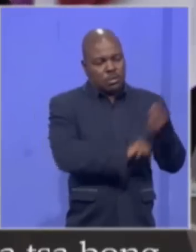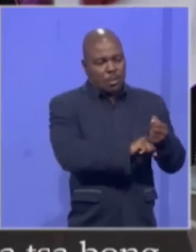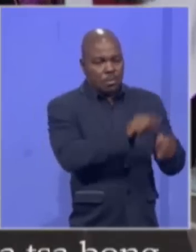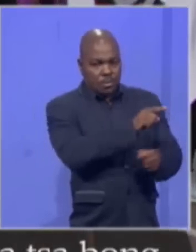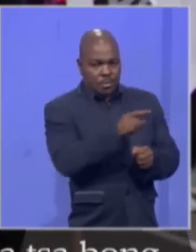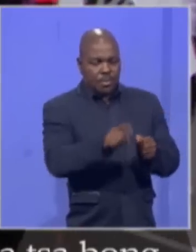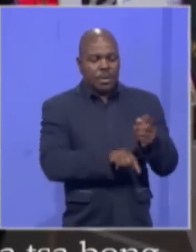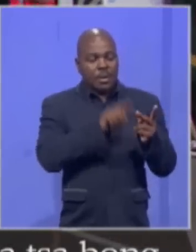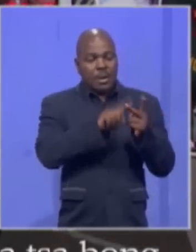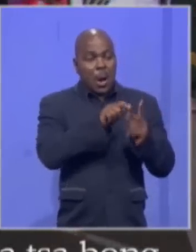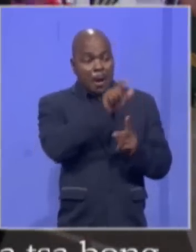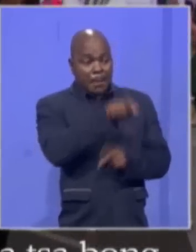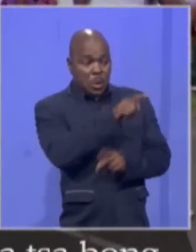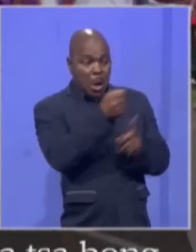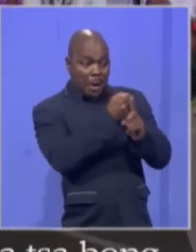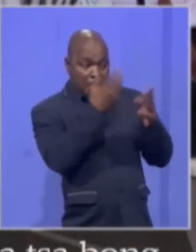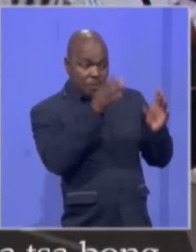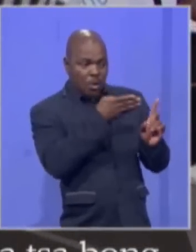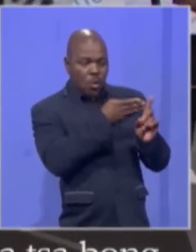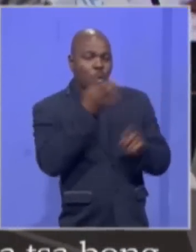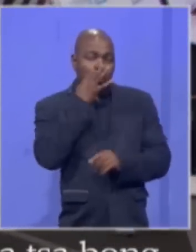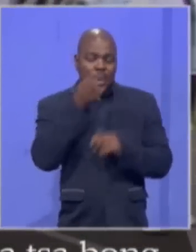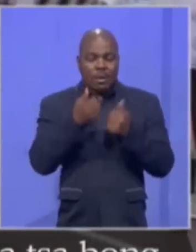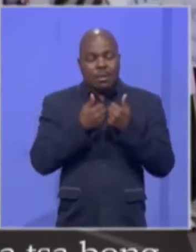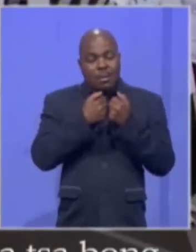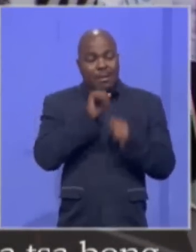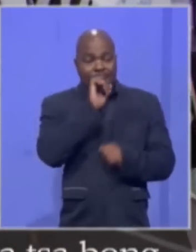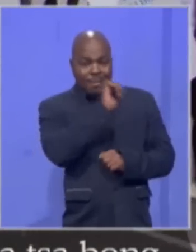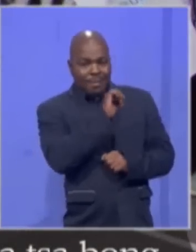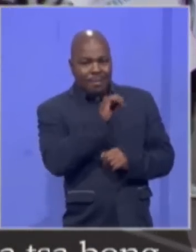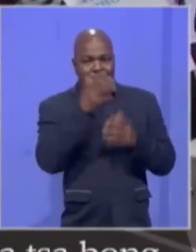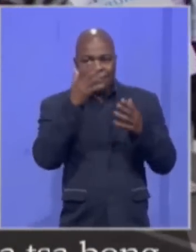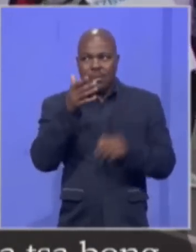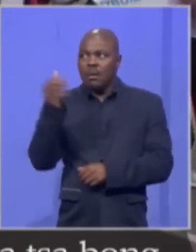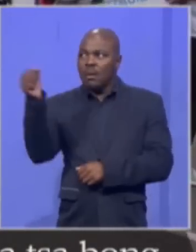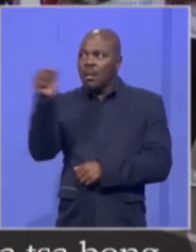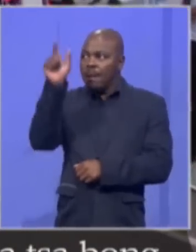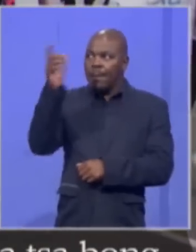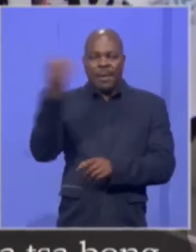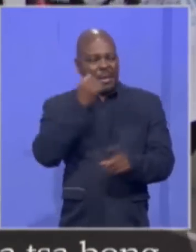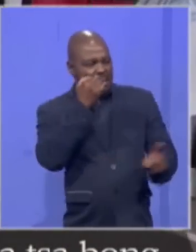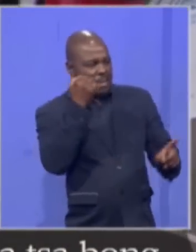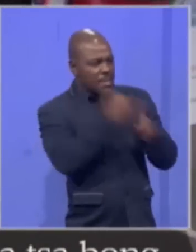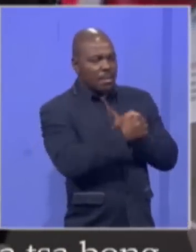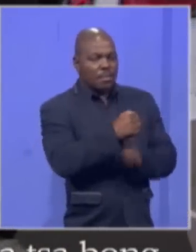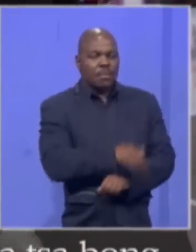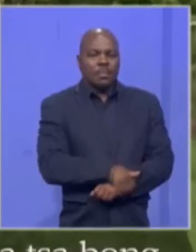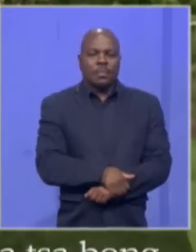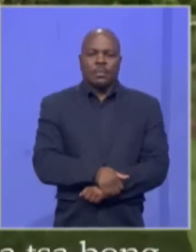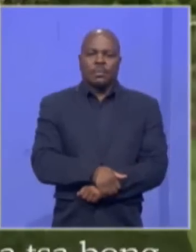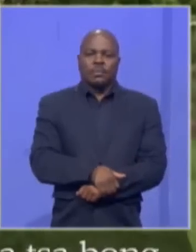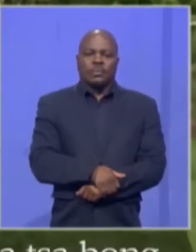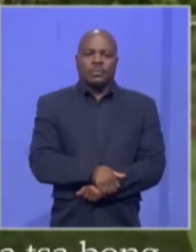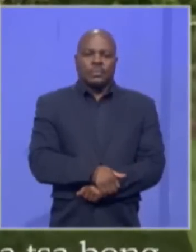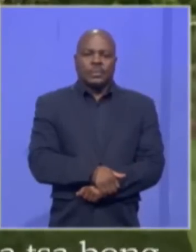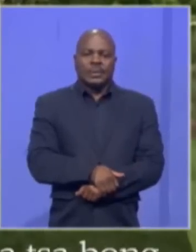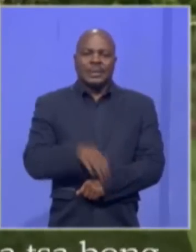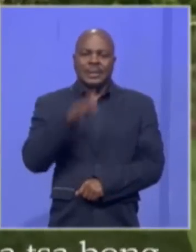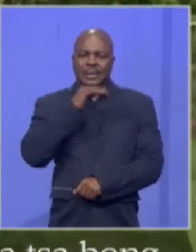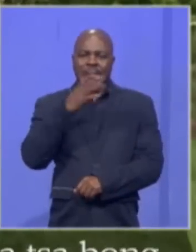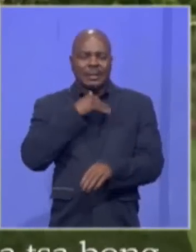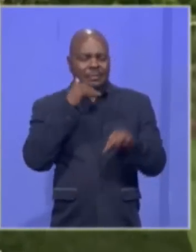le la mahlatsipa le hlalositseng hore molekane wa lona o ile a mo hirela motho ho mmolaya. They sent me a message, video calls